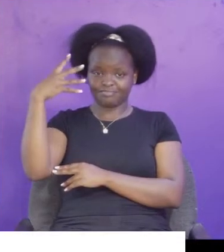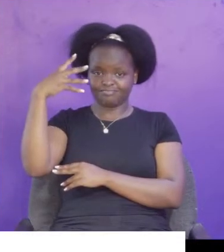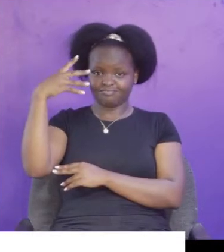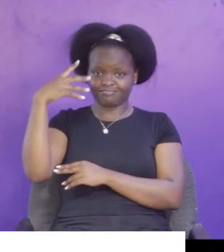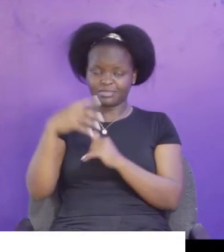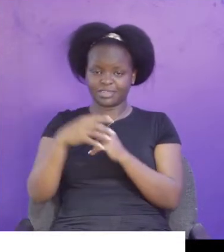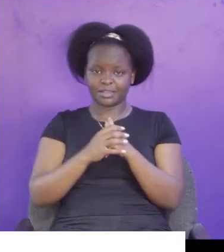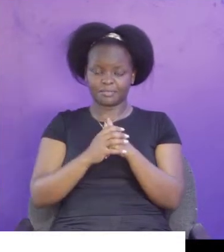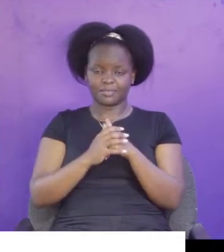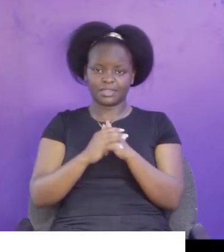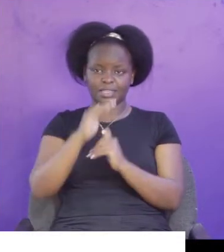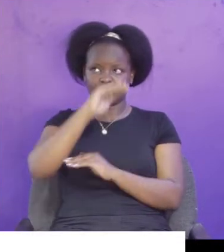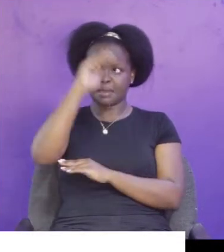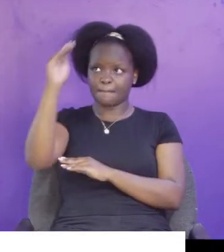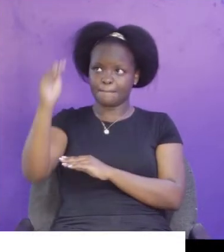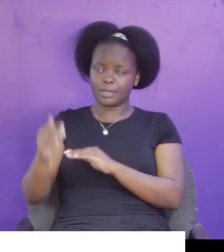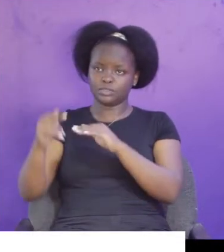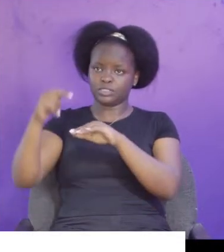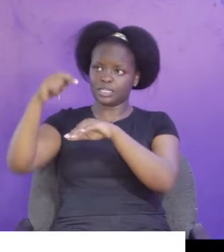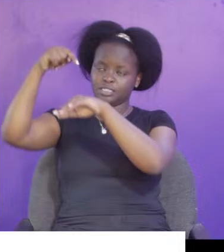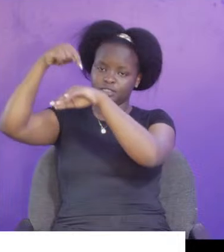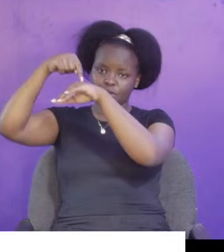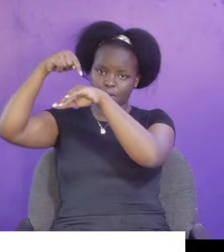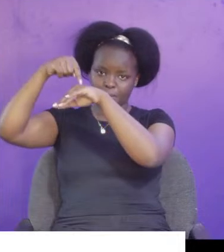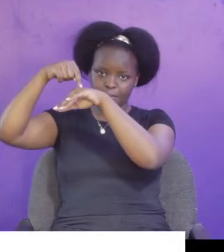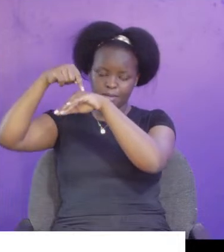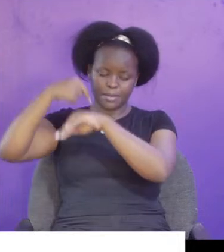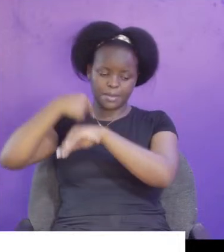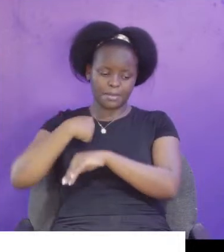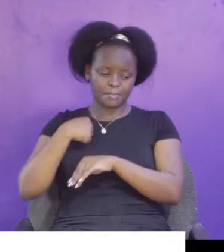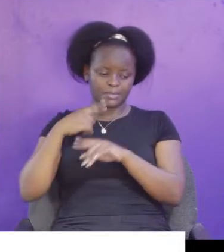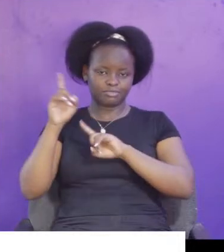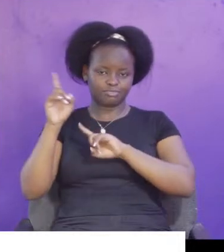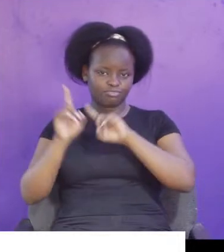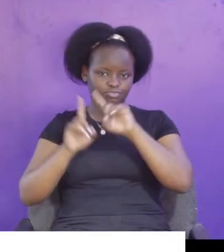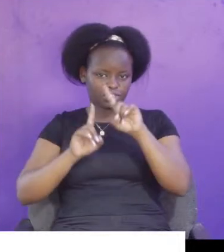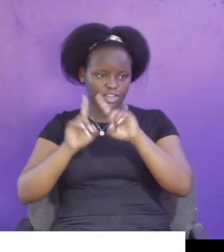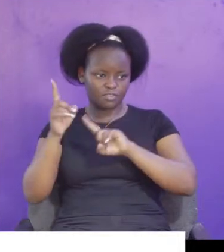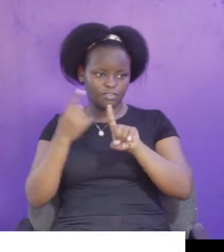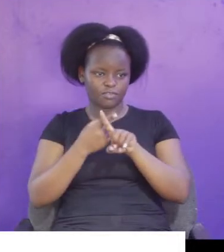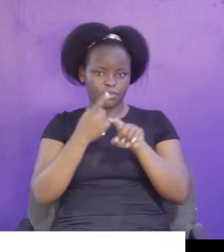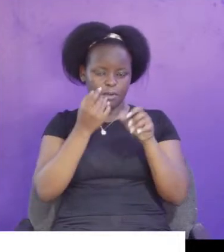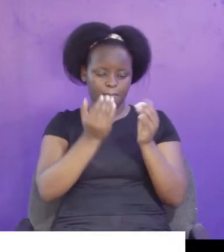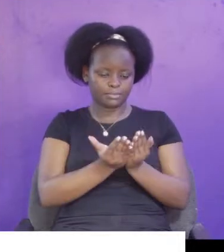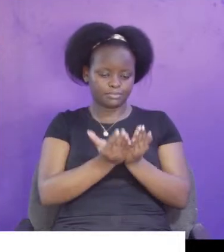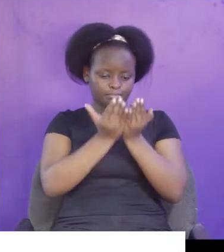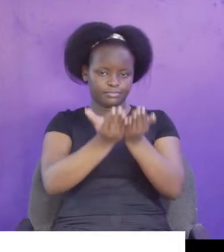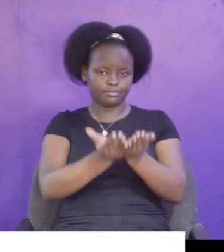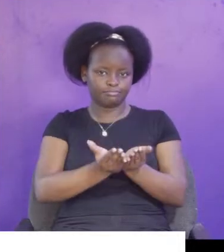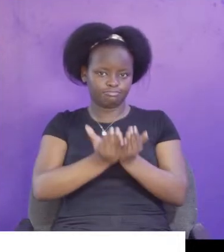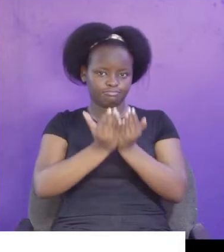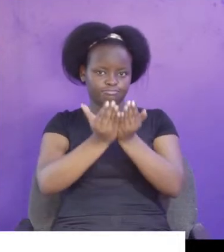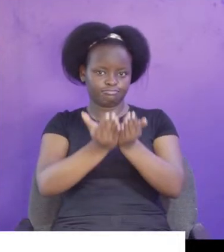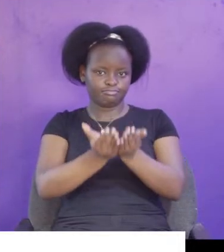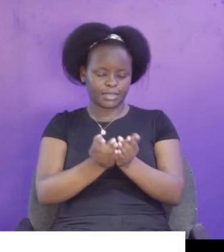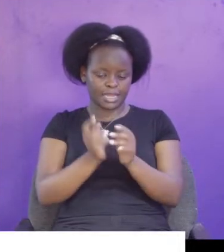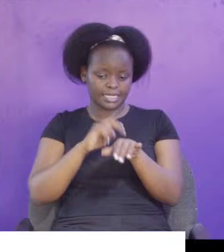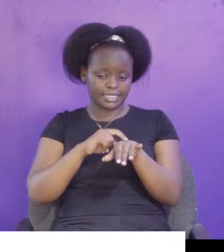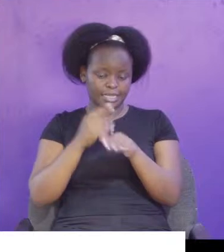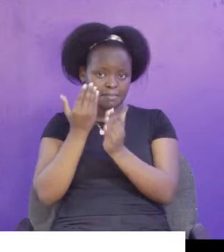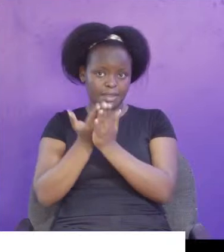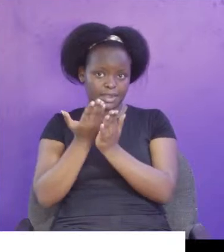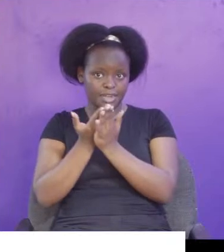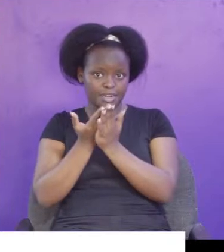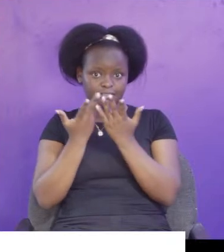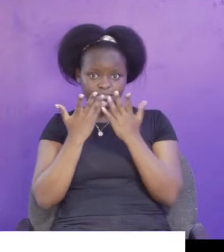top. I took a trip on a sailing ship, and when I reached India,